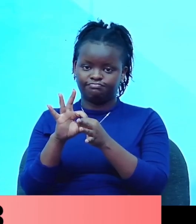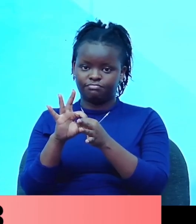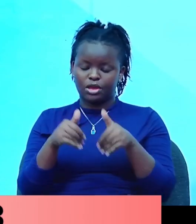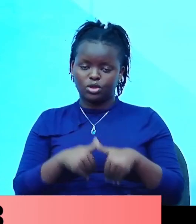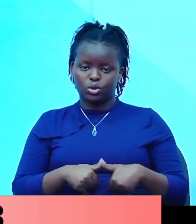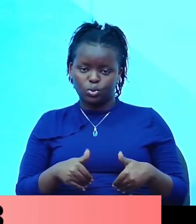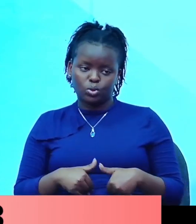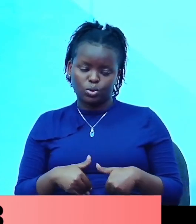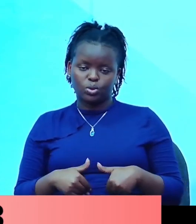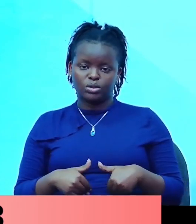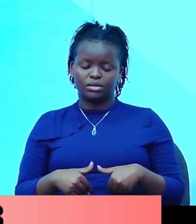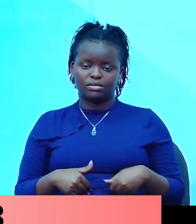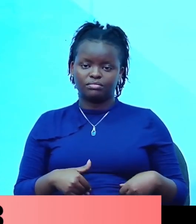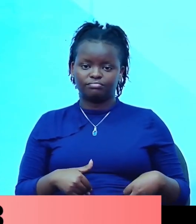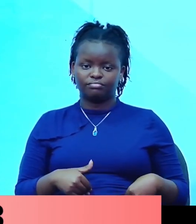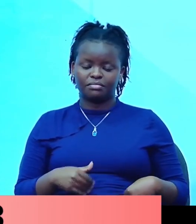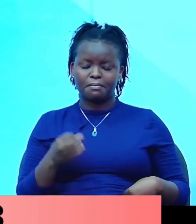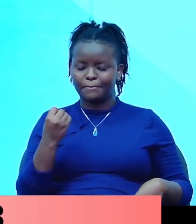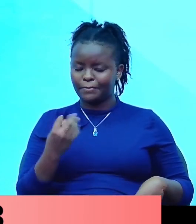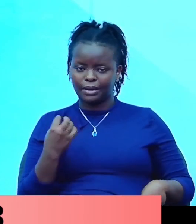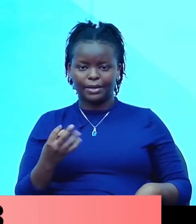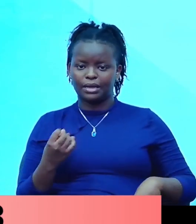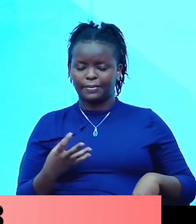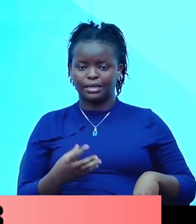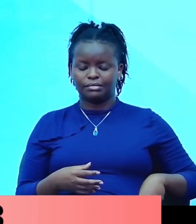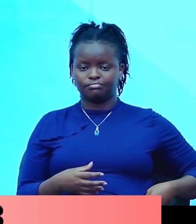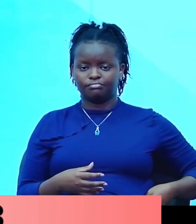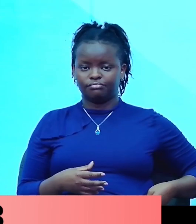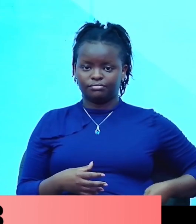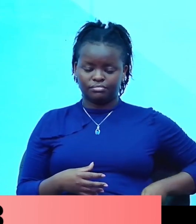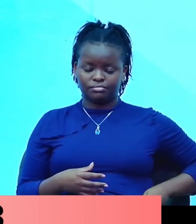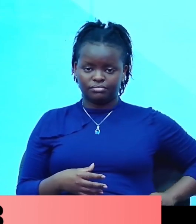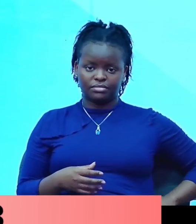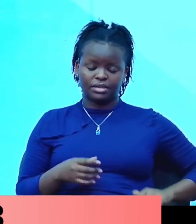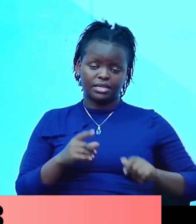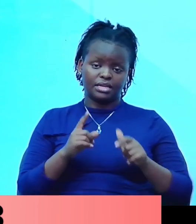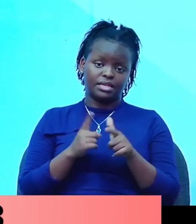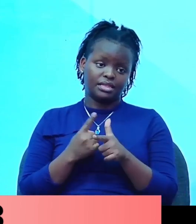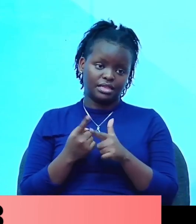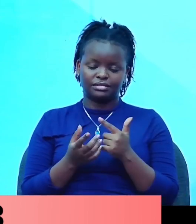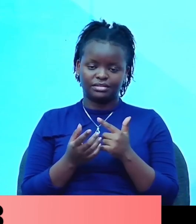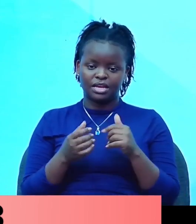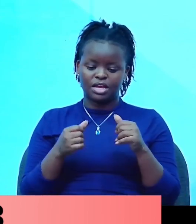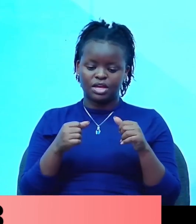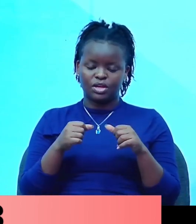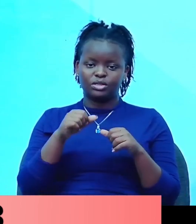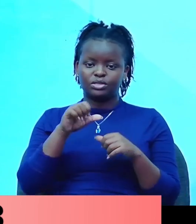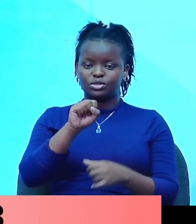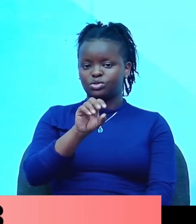youth, wengi sana sindio? And ambako kwa guzia Subaru boys